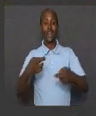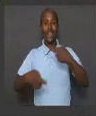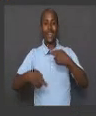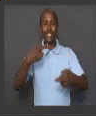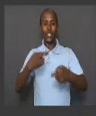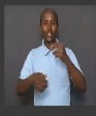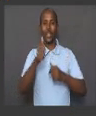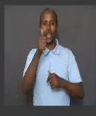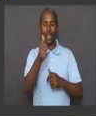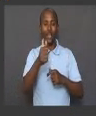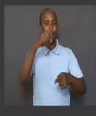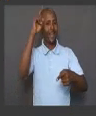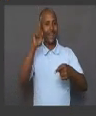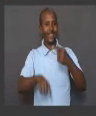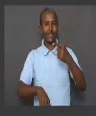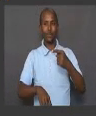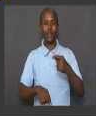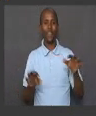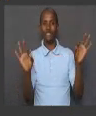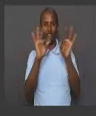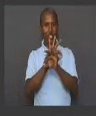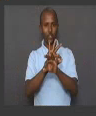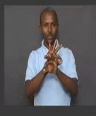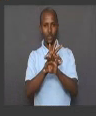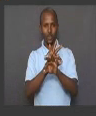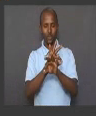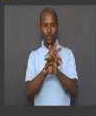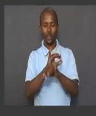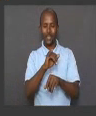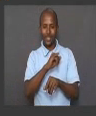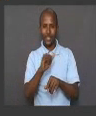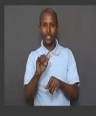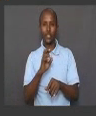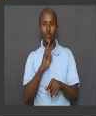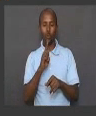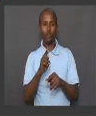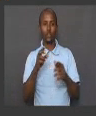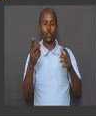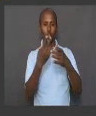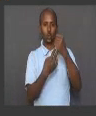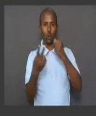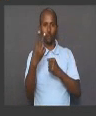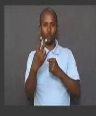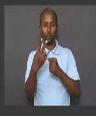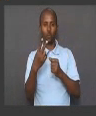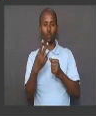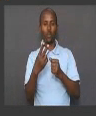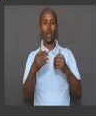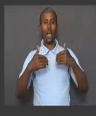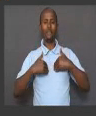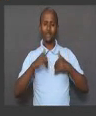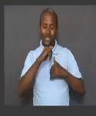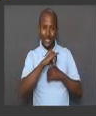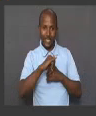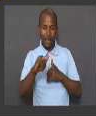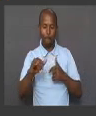Relation A cannot be a function, as two of its ordered pairs have the